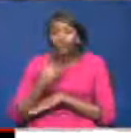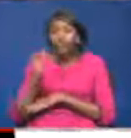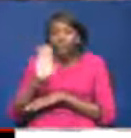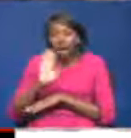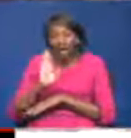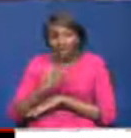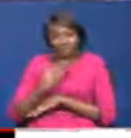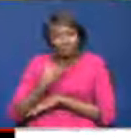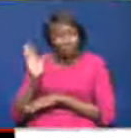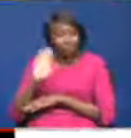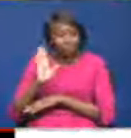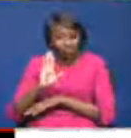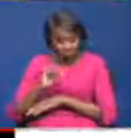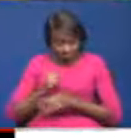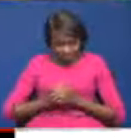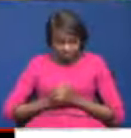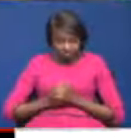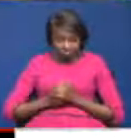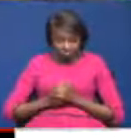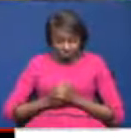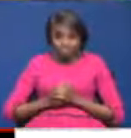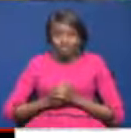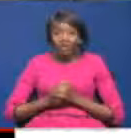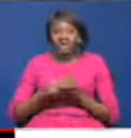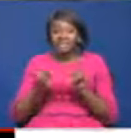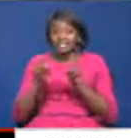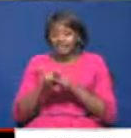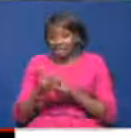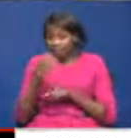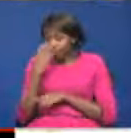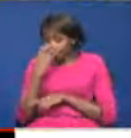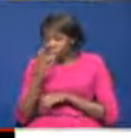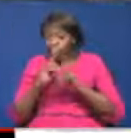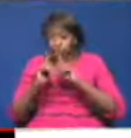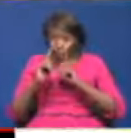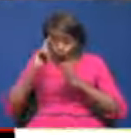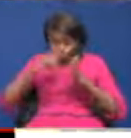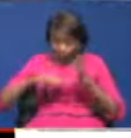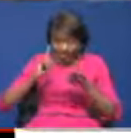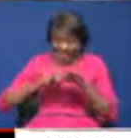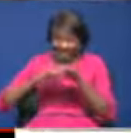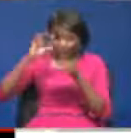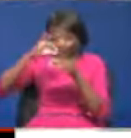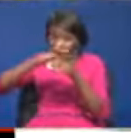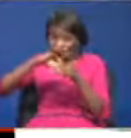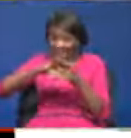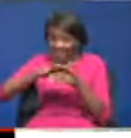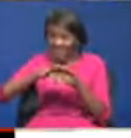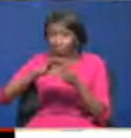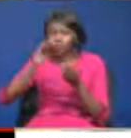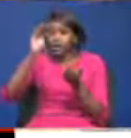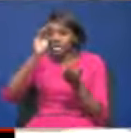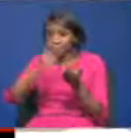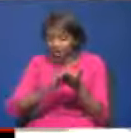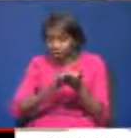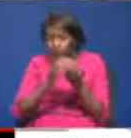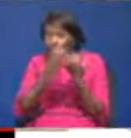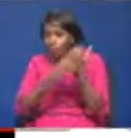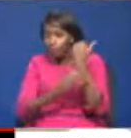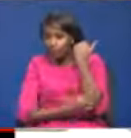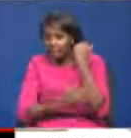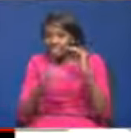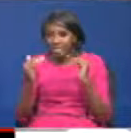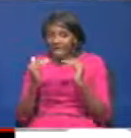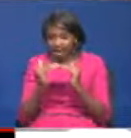kura zenu. Ruto said if elected, he would work towards reducing poverty levels in the country.